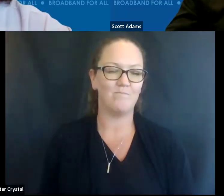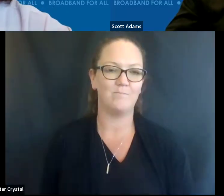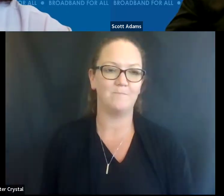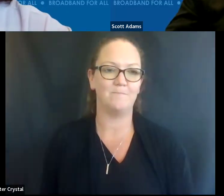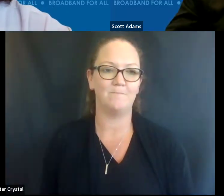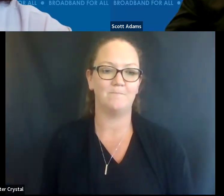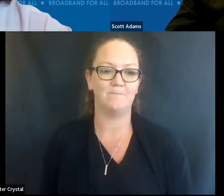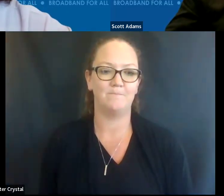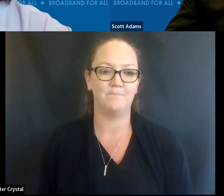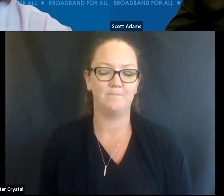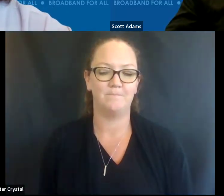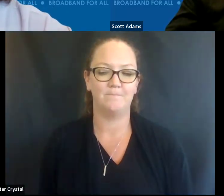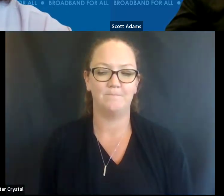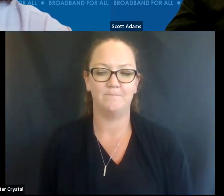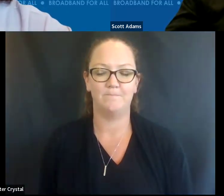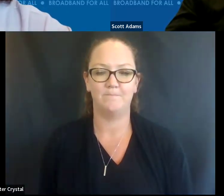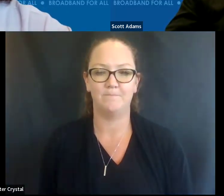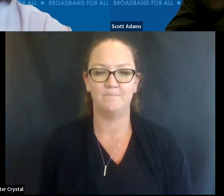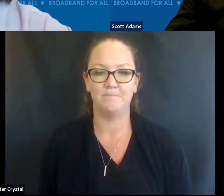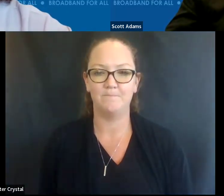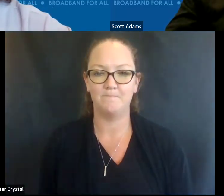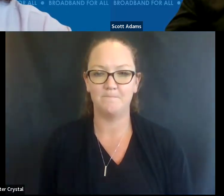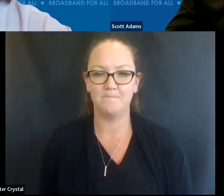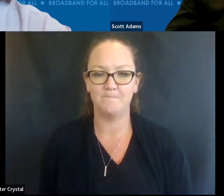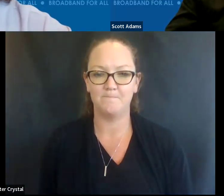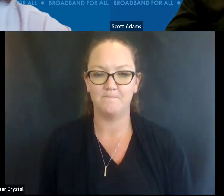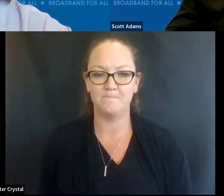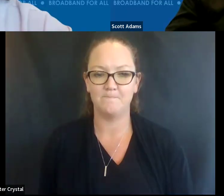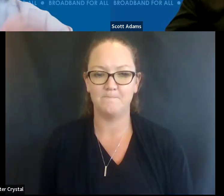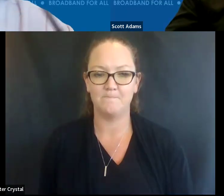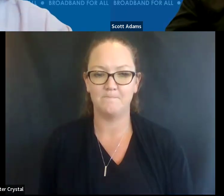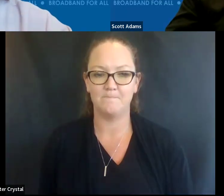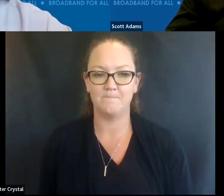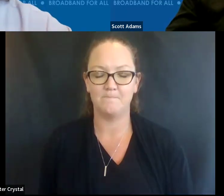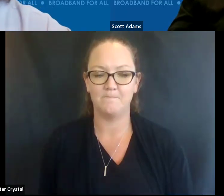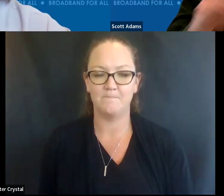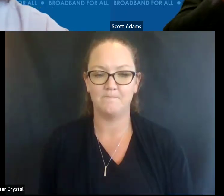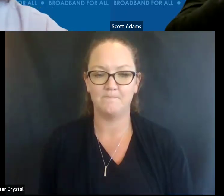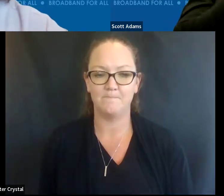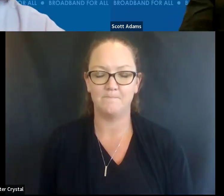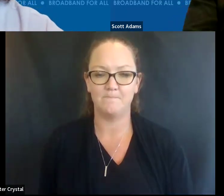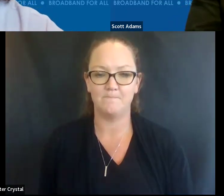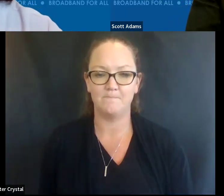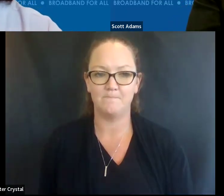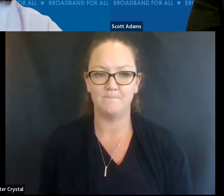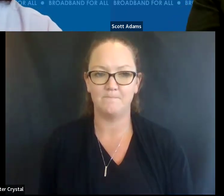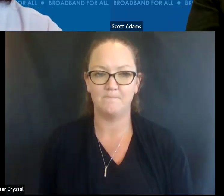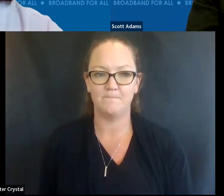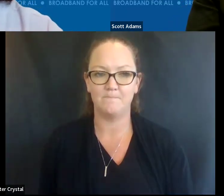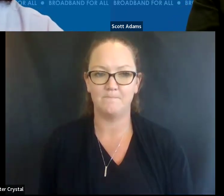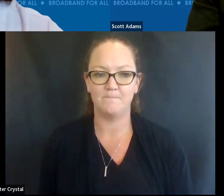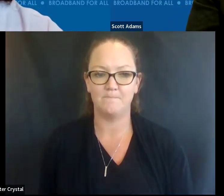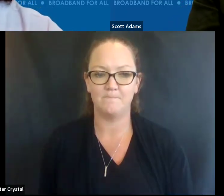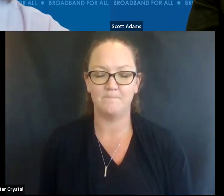Thank you for the 57 folks who are still here. If you have any questions at all, feel free to come off mute and